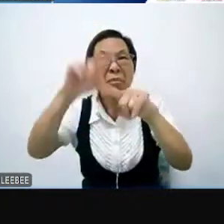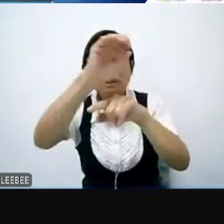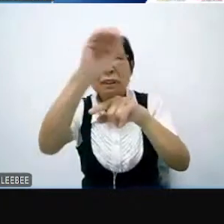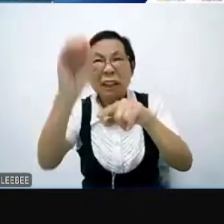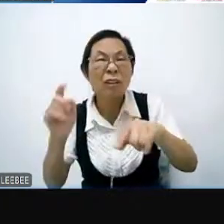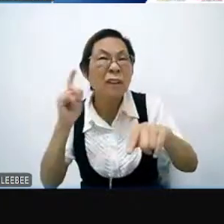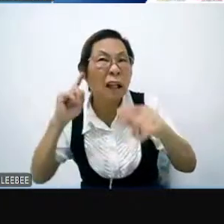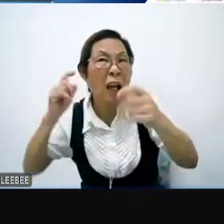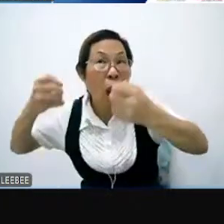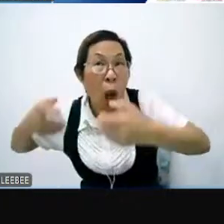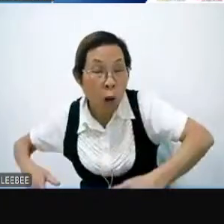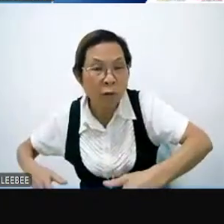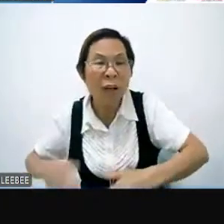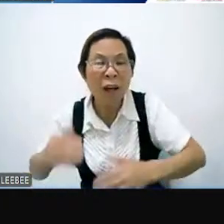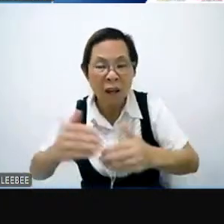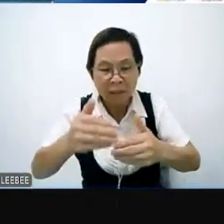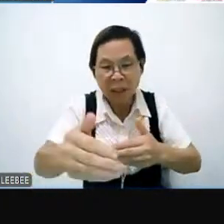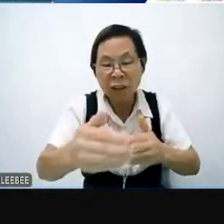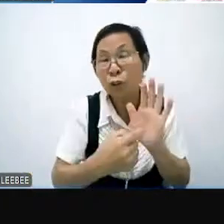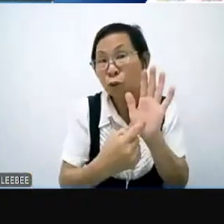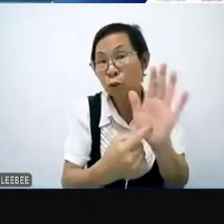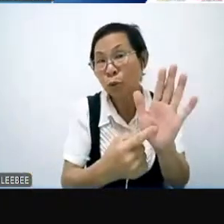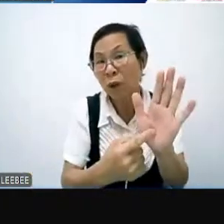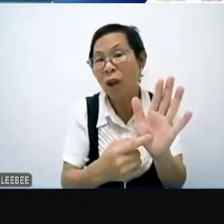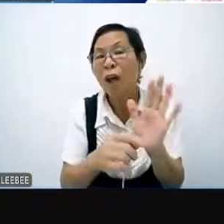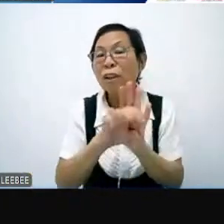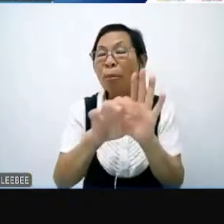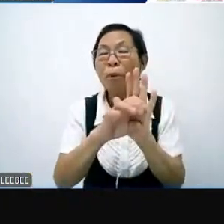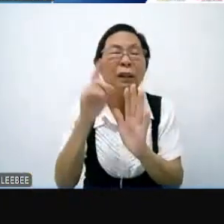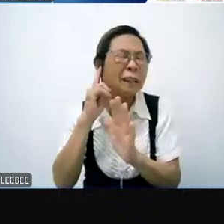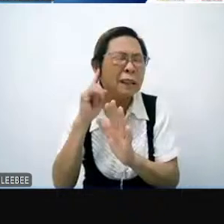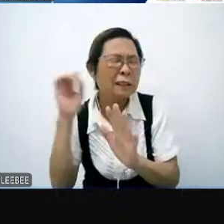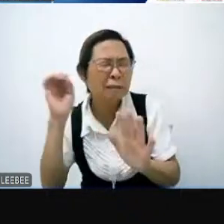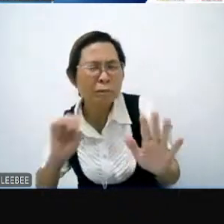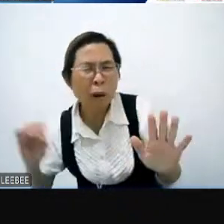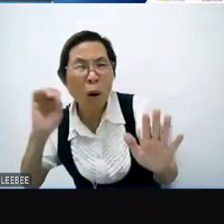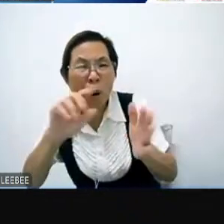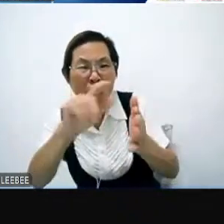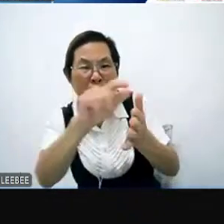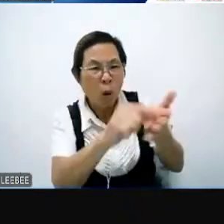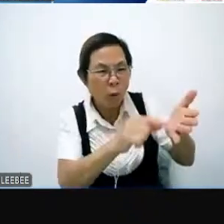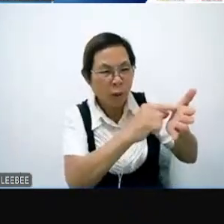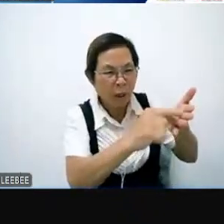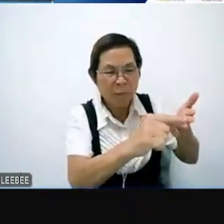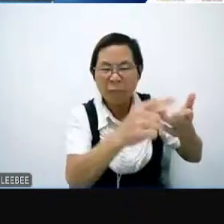So next I can show you the example of hearing loss. The audiogram will looks different.